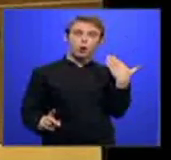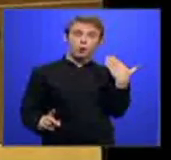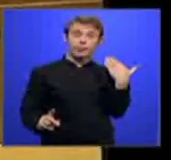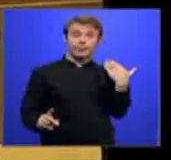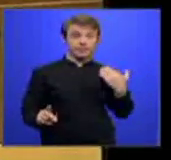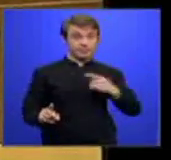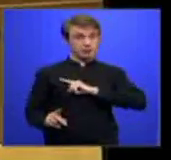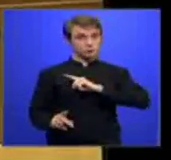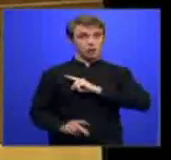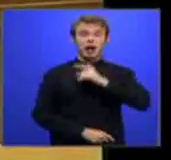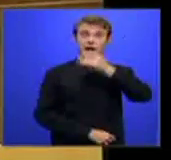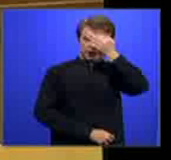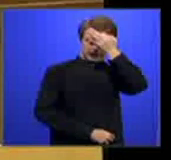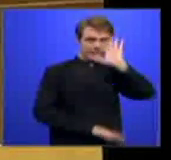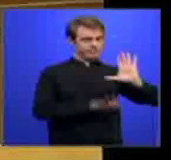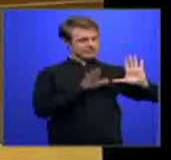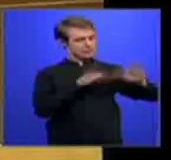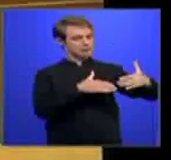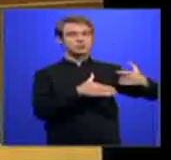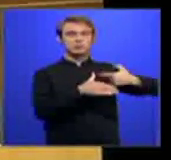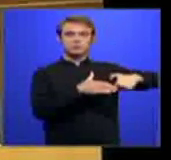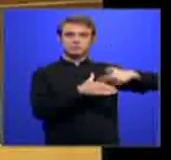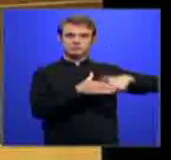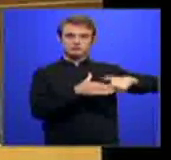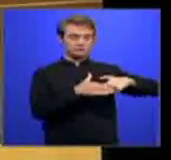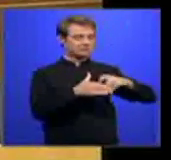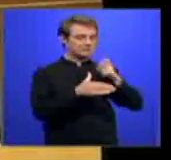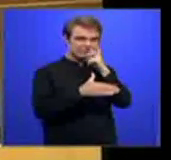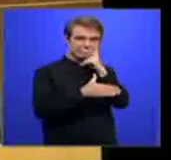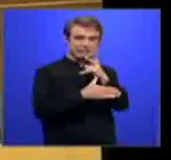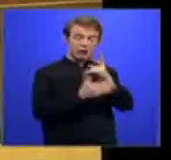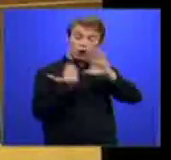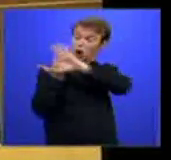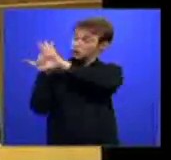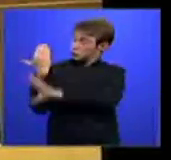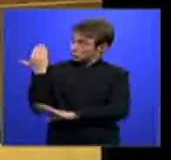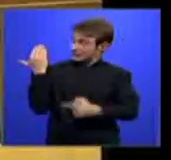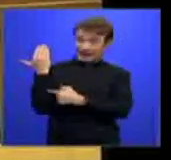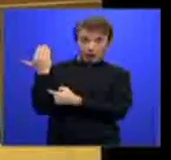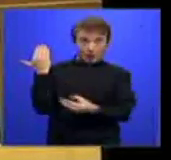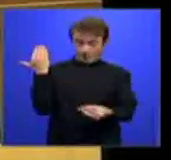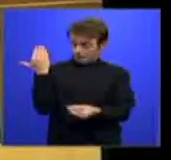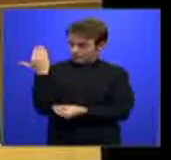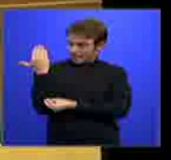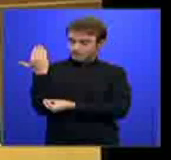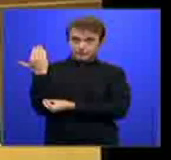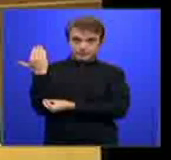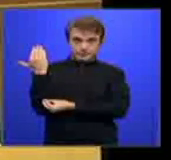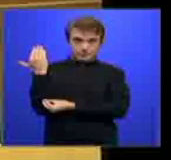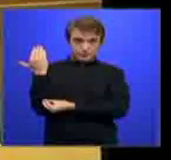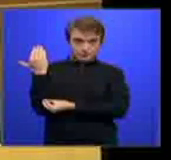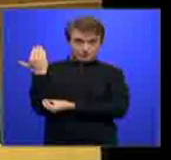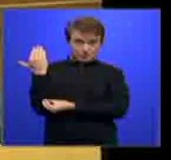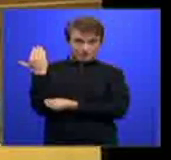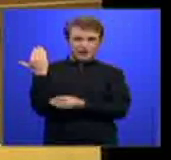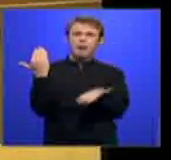principle for compensation as set out in the Constitution instead of the willing buyer,